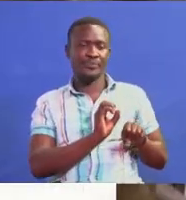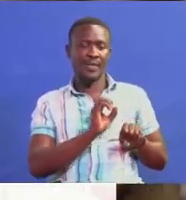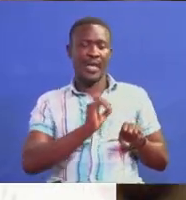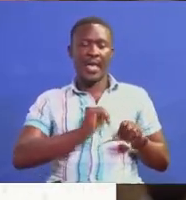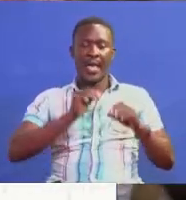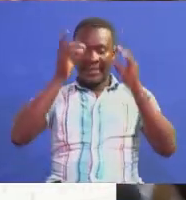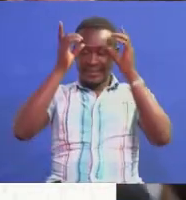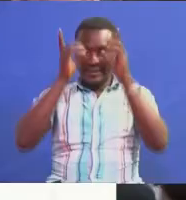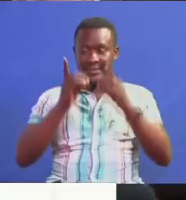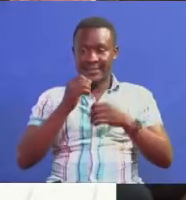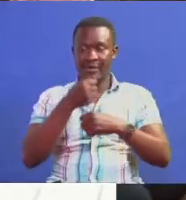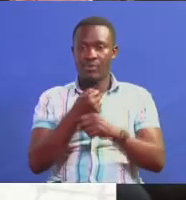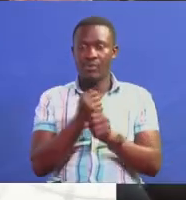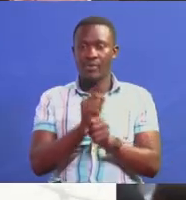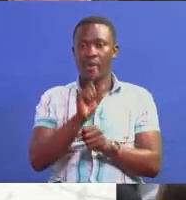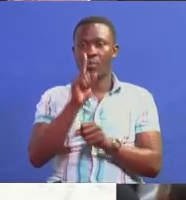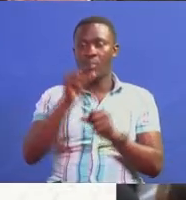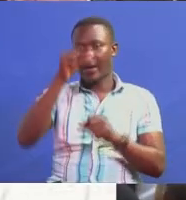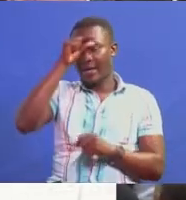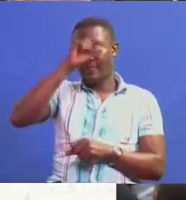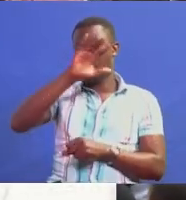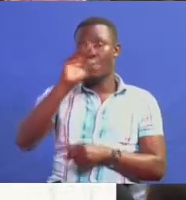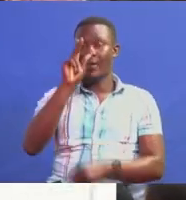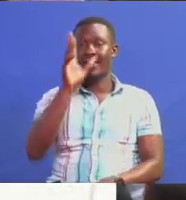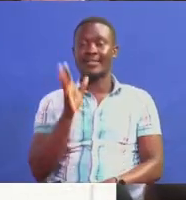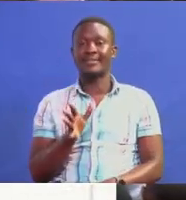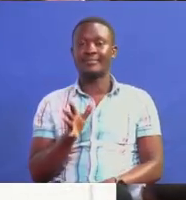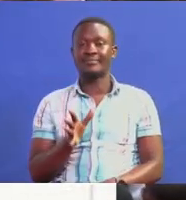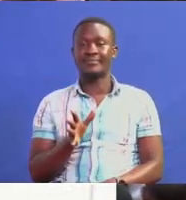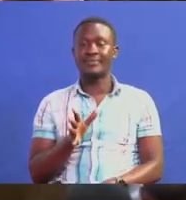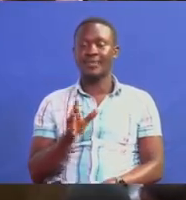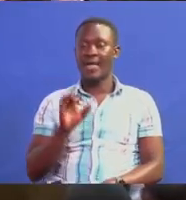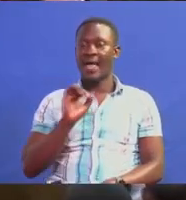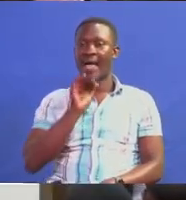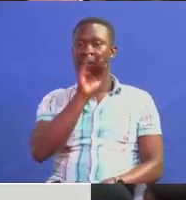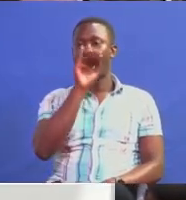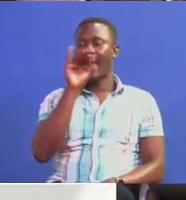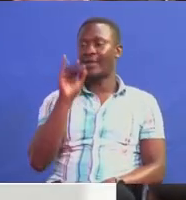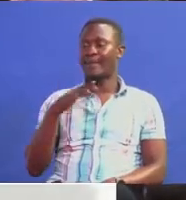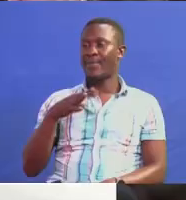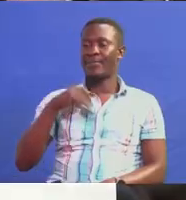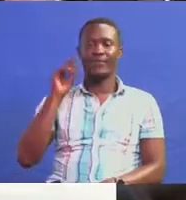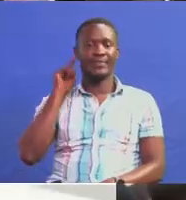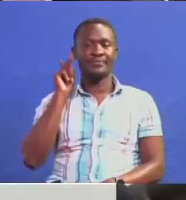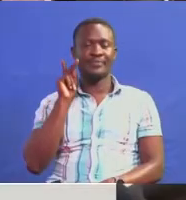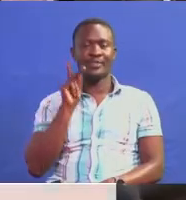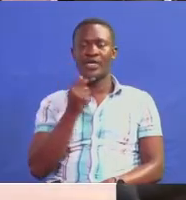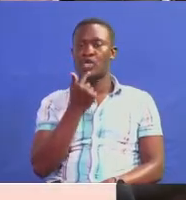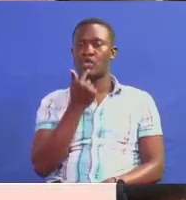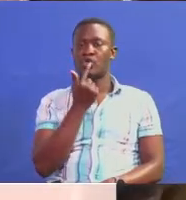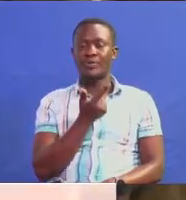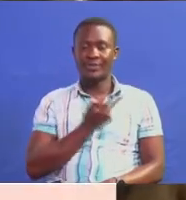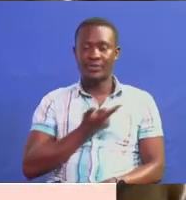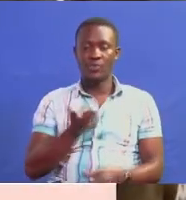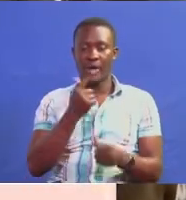Nimeamua tutengeneze serikali moja ya Wakenya wote. Mimi nauliza nyinyi watu wa Kisii, mnasema